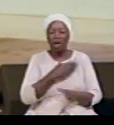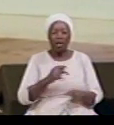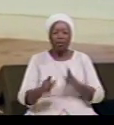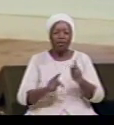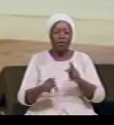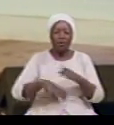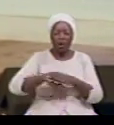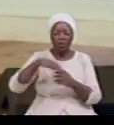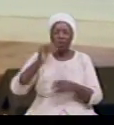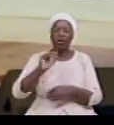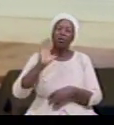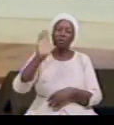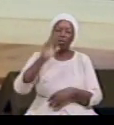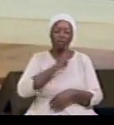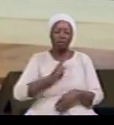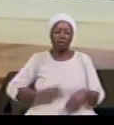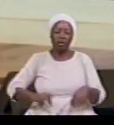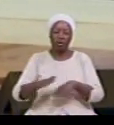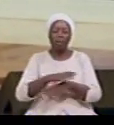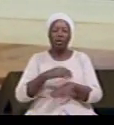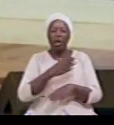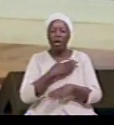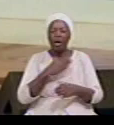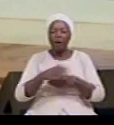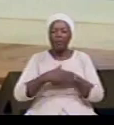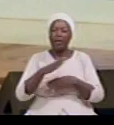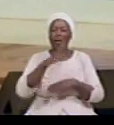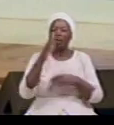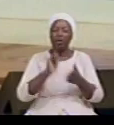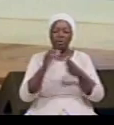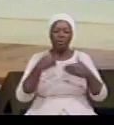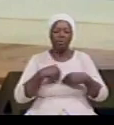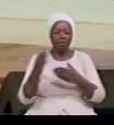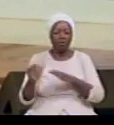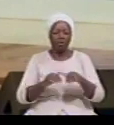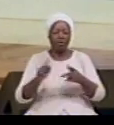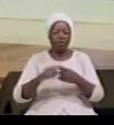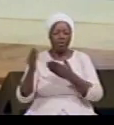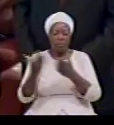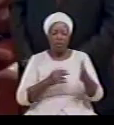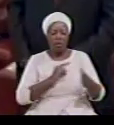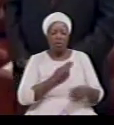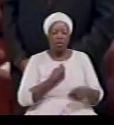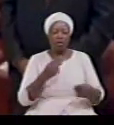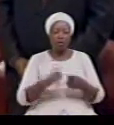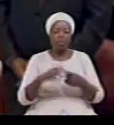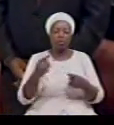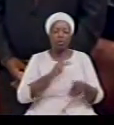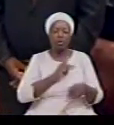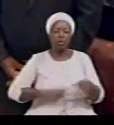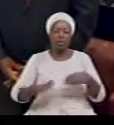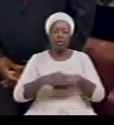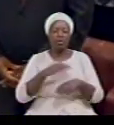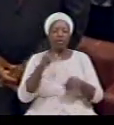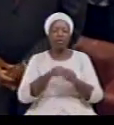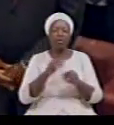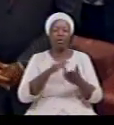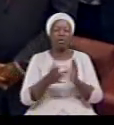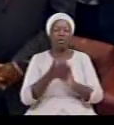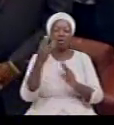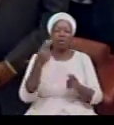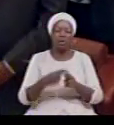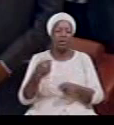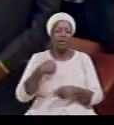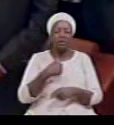your kingdom after all that you have done to bring us to the kingdom in Jesus' name. We pray we'll